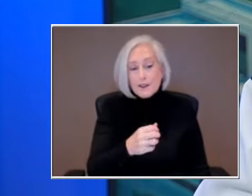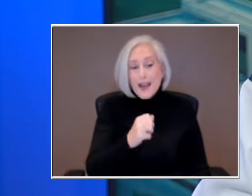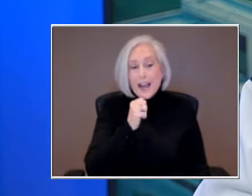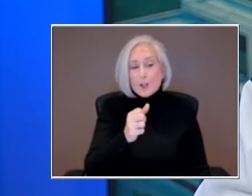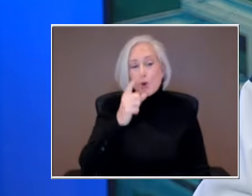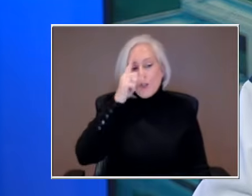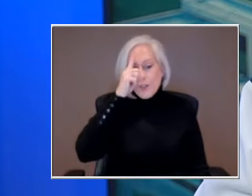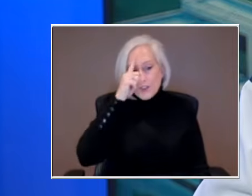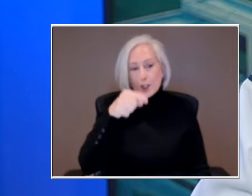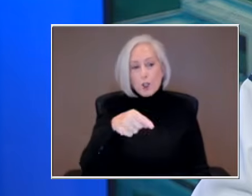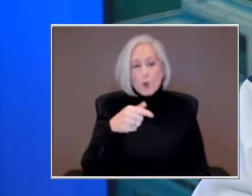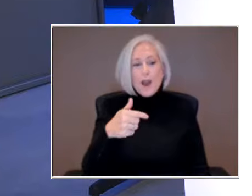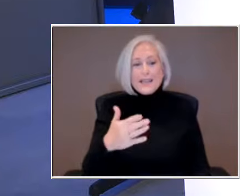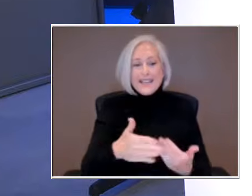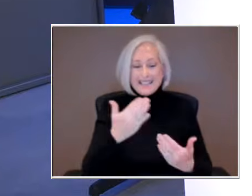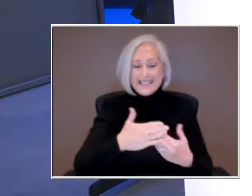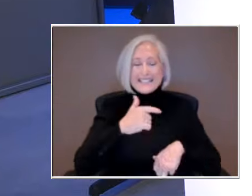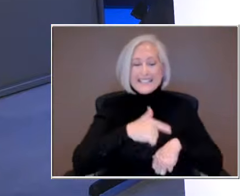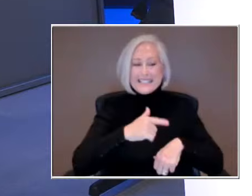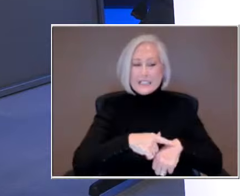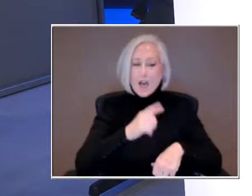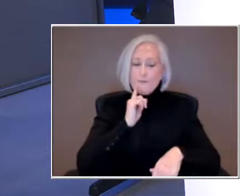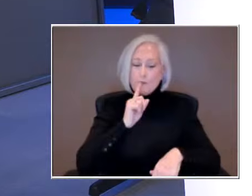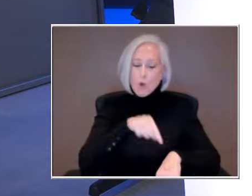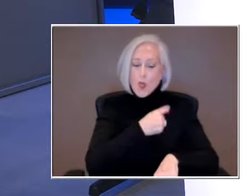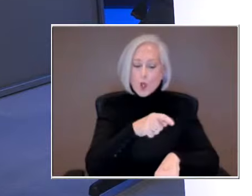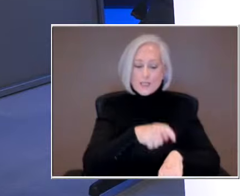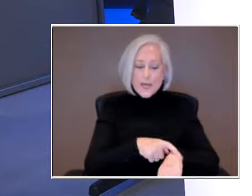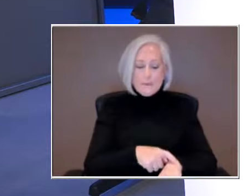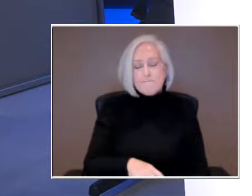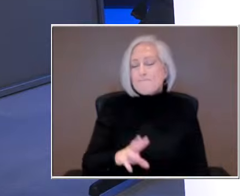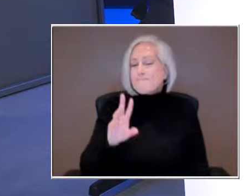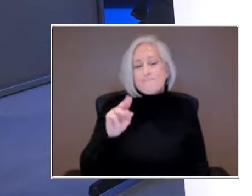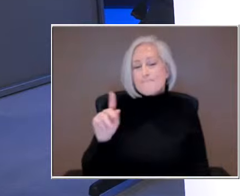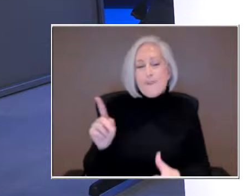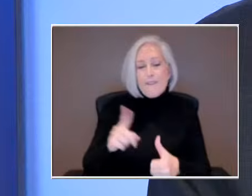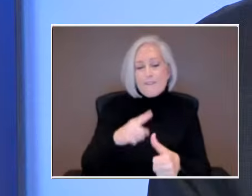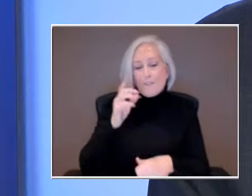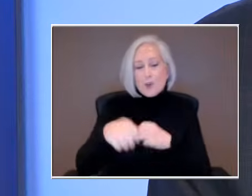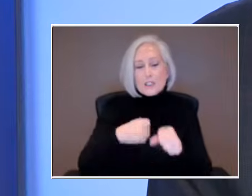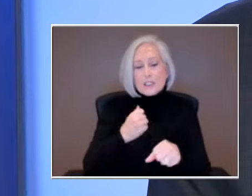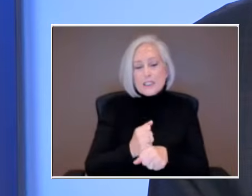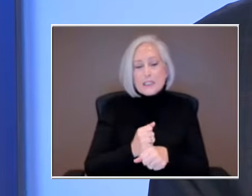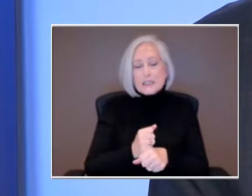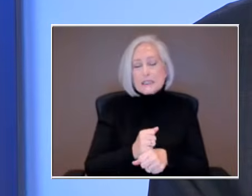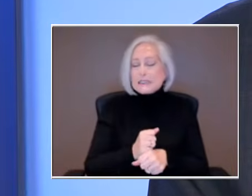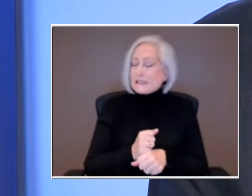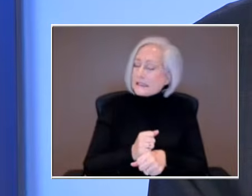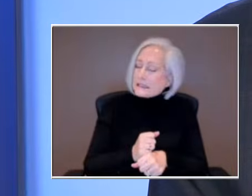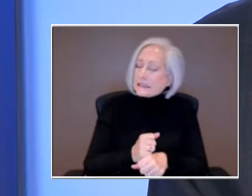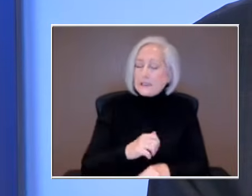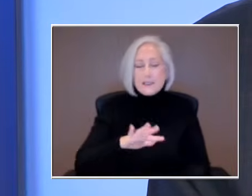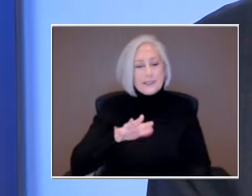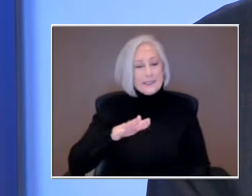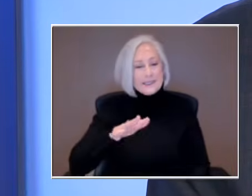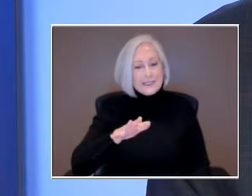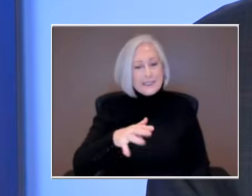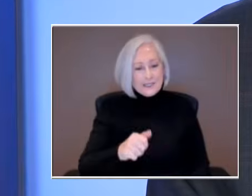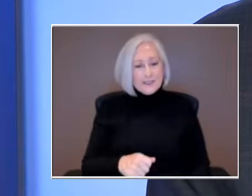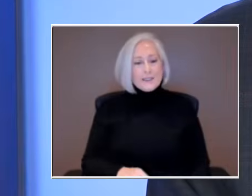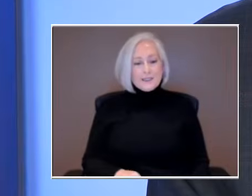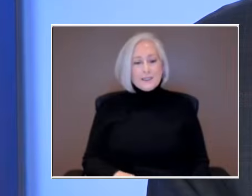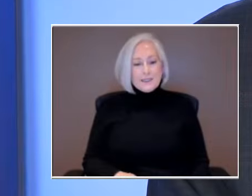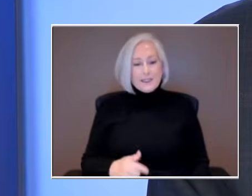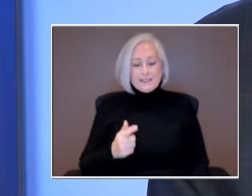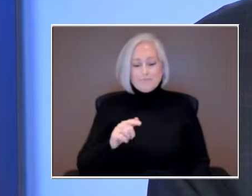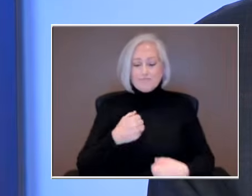for a long time there. No, the first year was a little rocky, and I made the mistake of